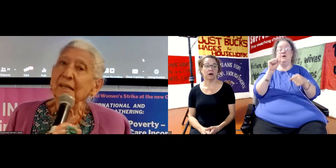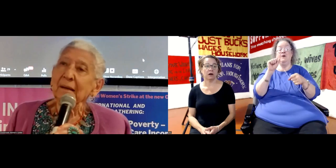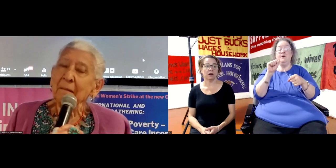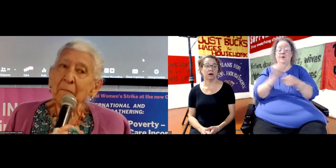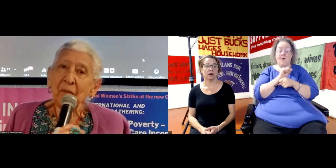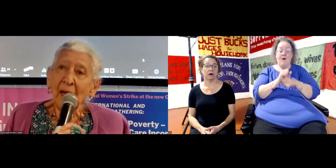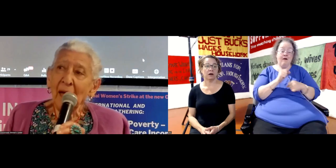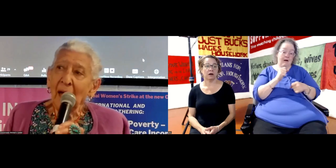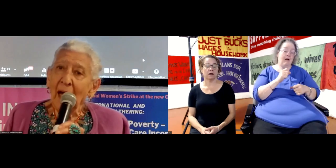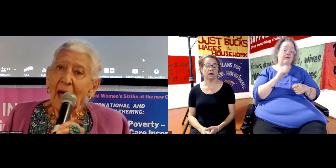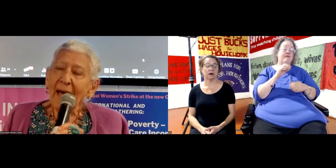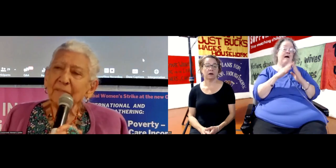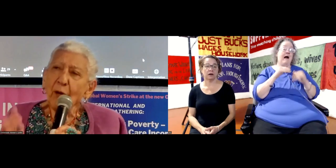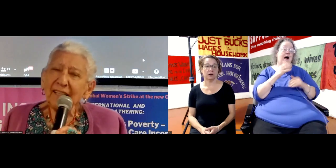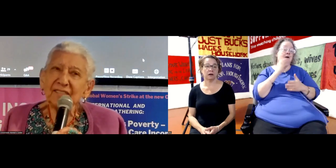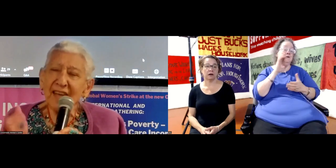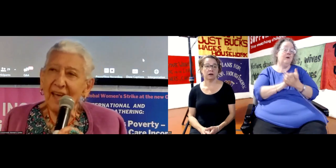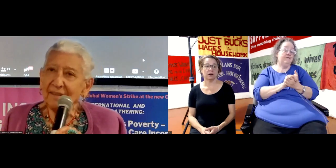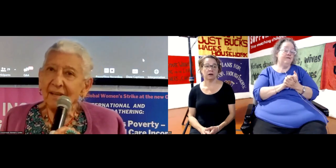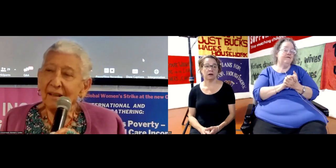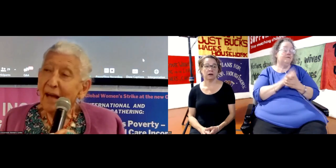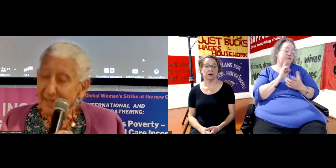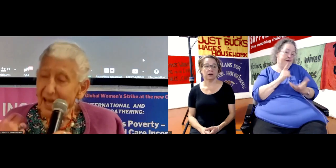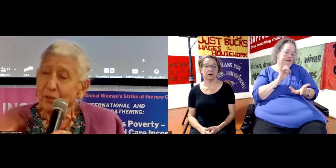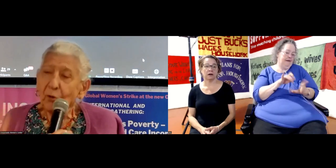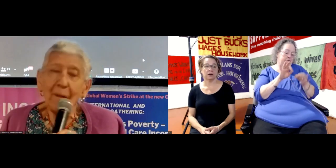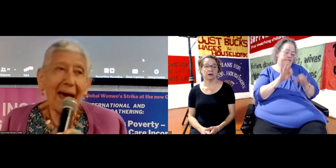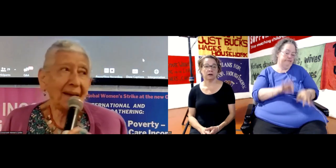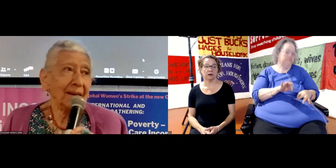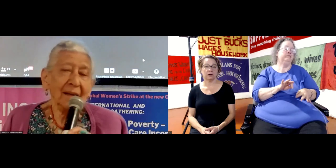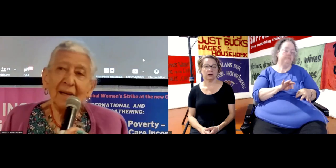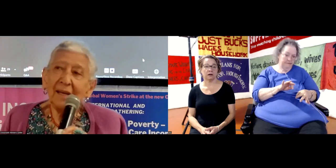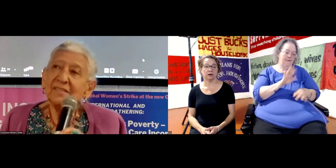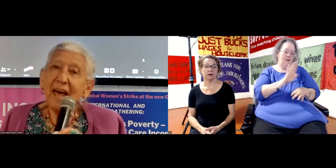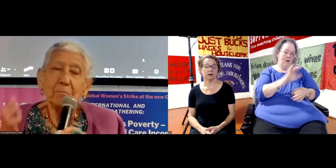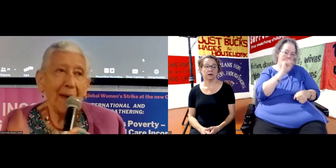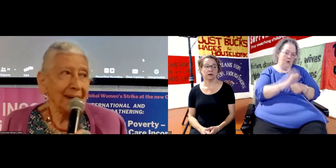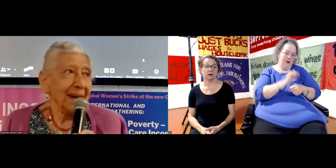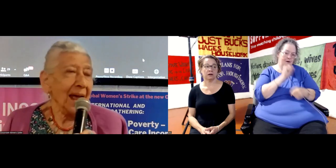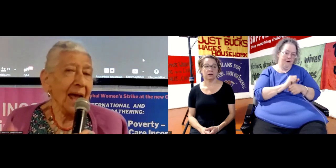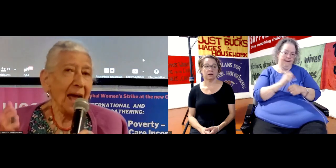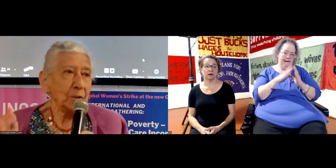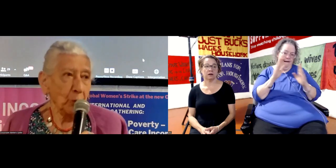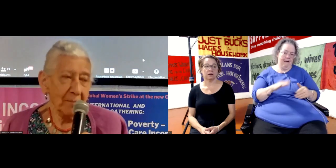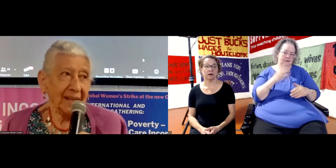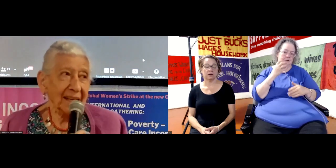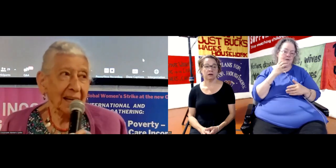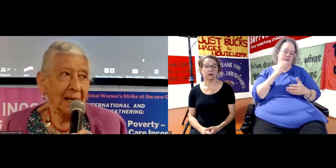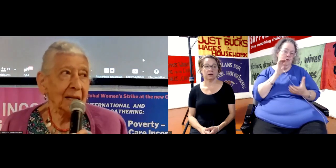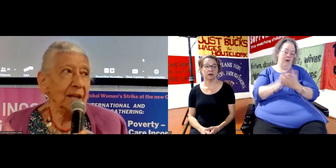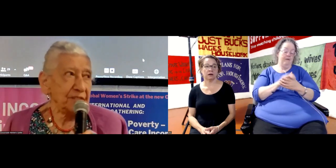fundamentally. And what it said, as I look back, is that men and